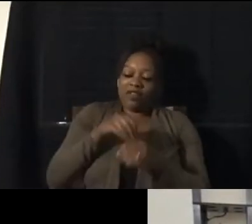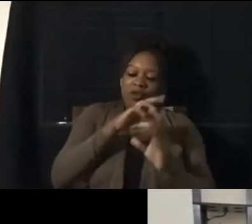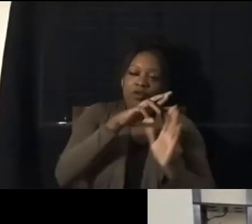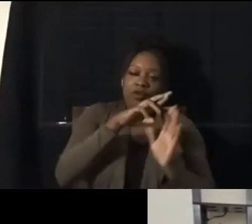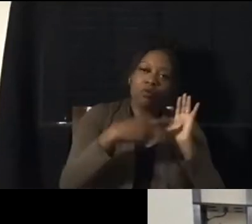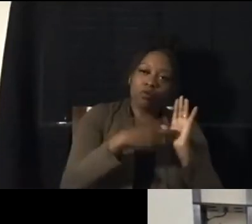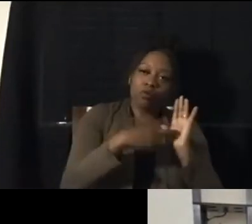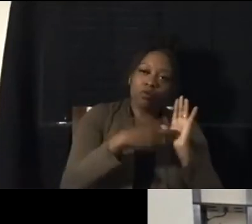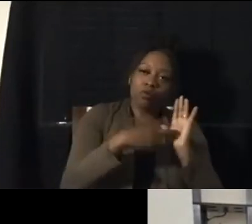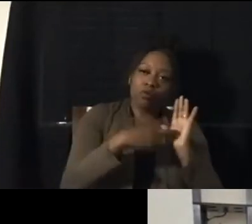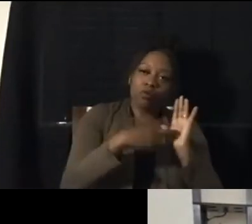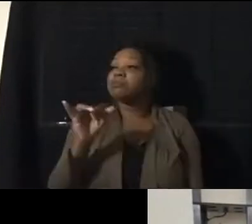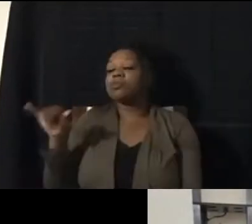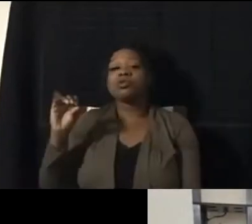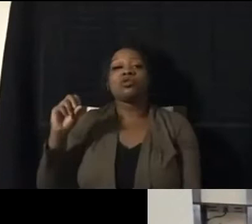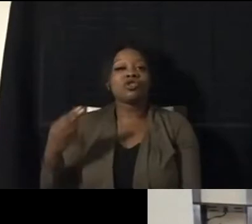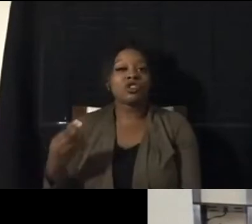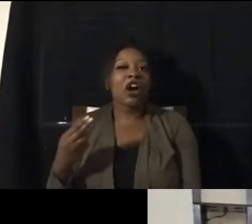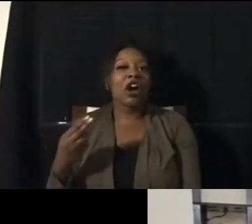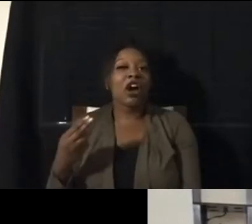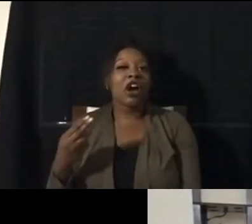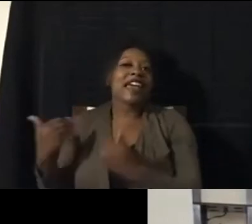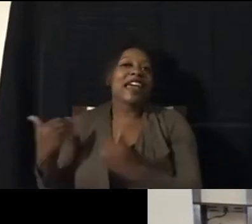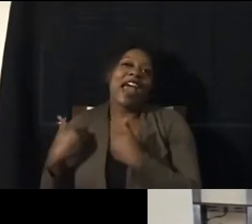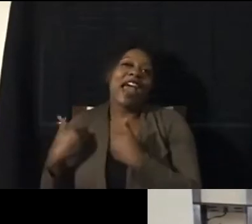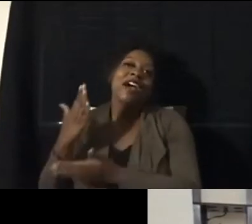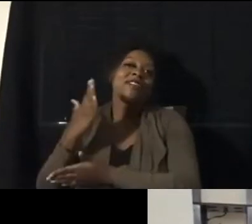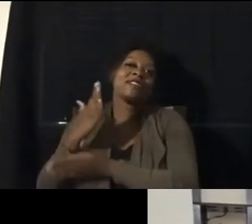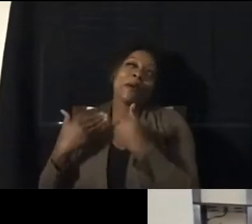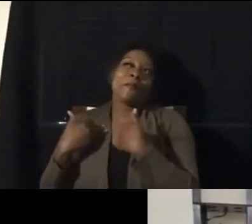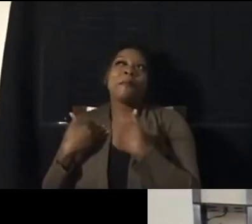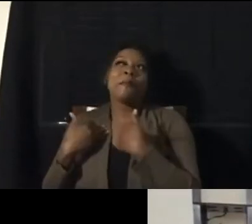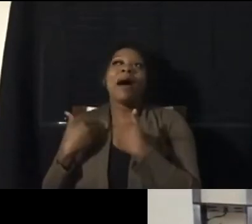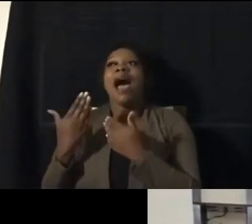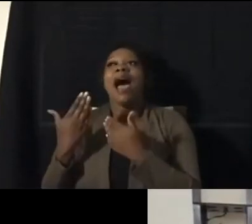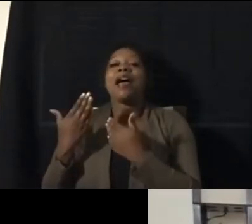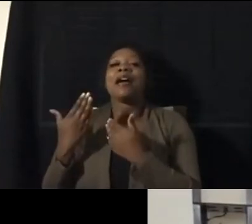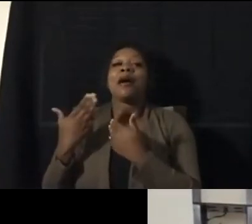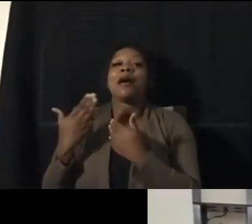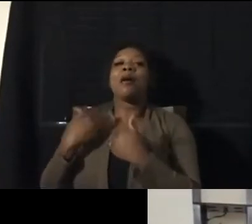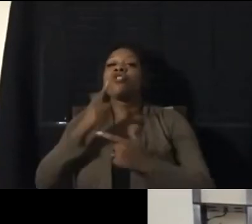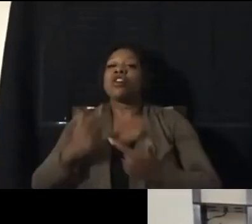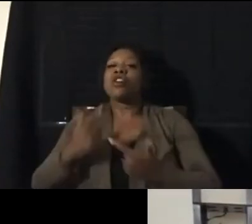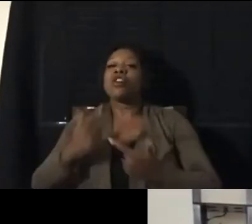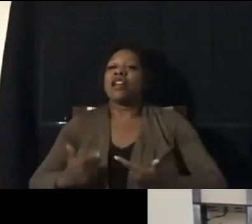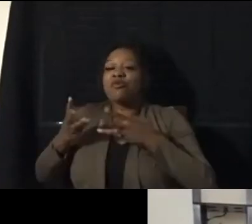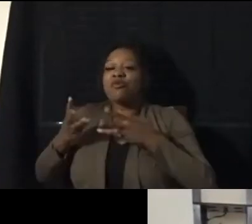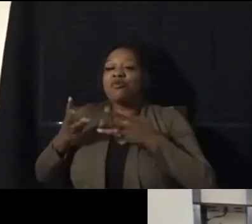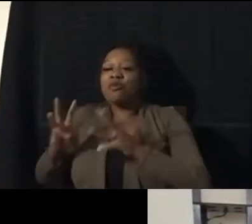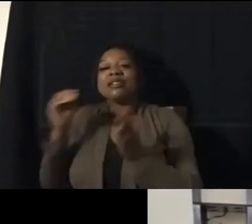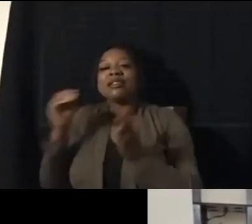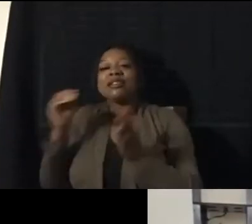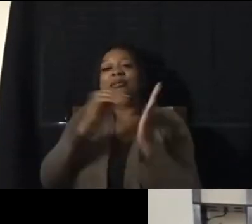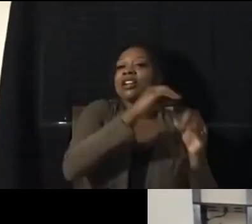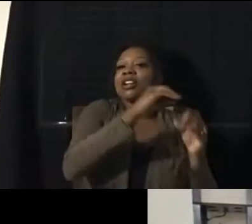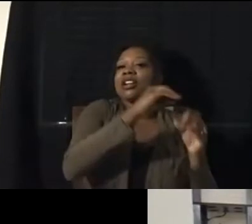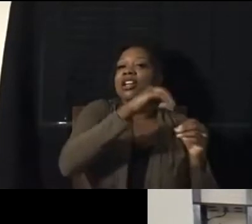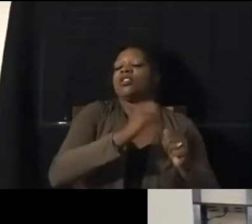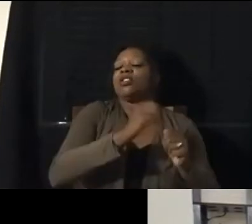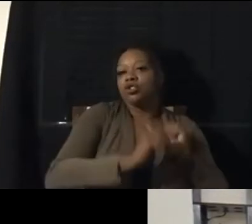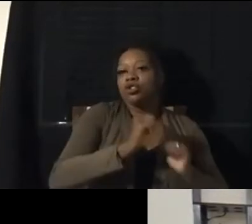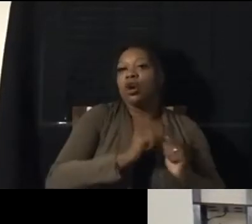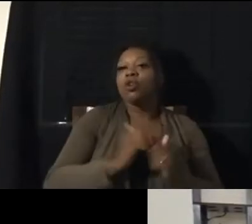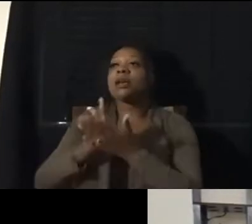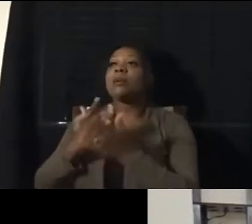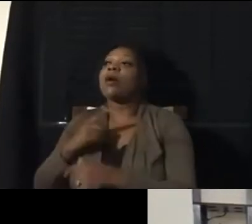my quirks into the show. Like some of my own experiences he's brought into the show, which is actually